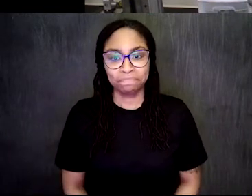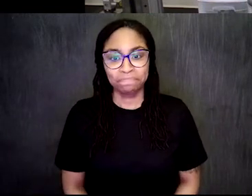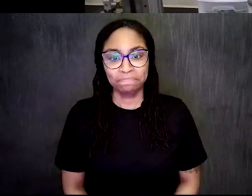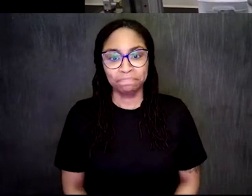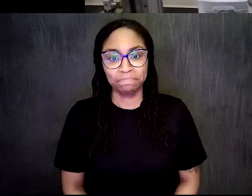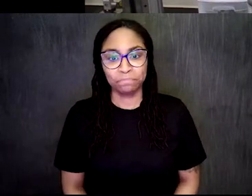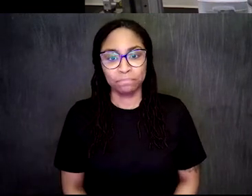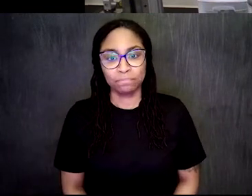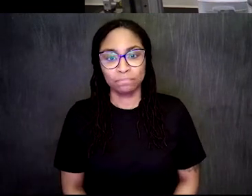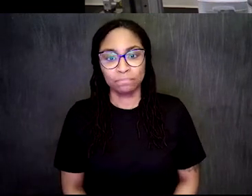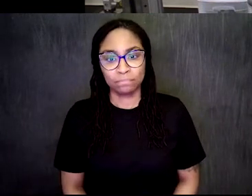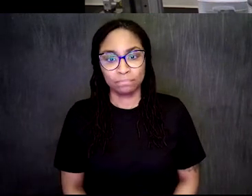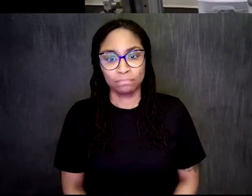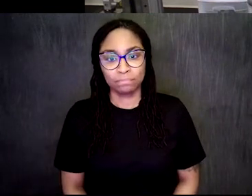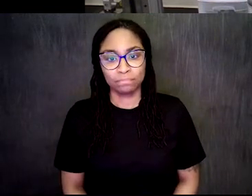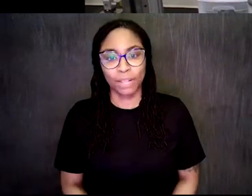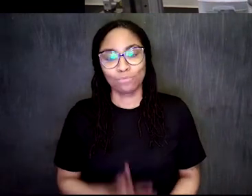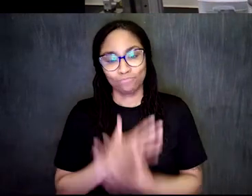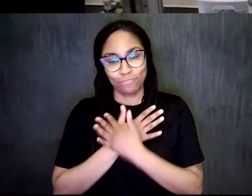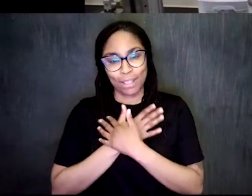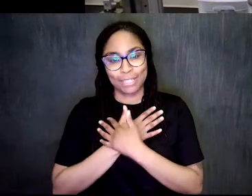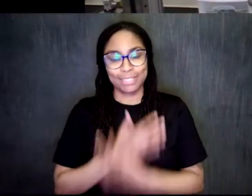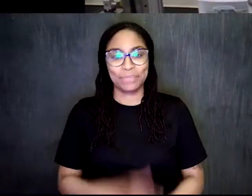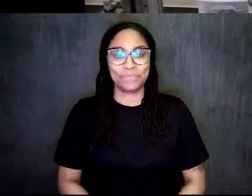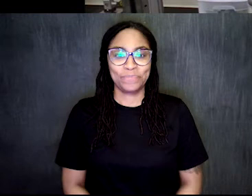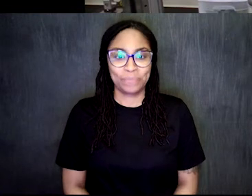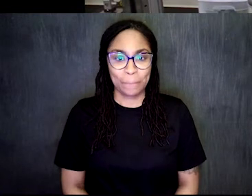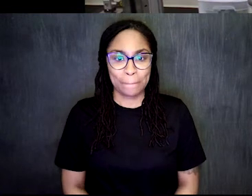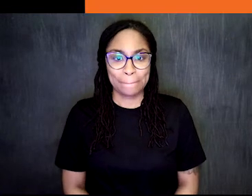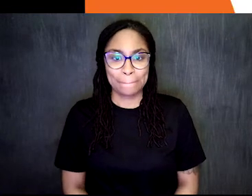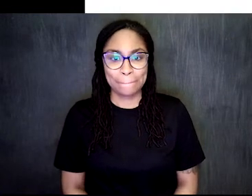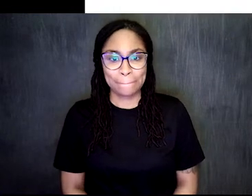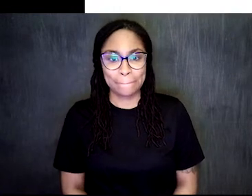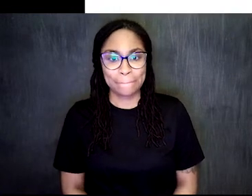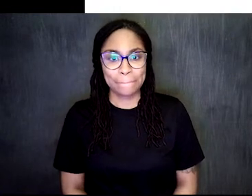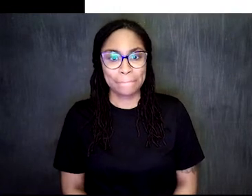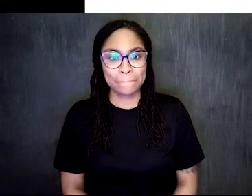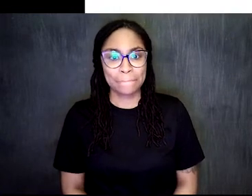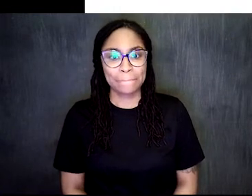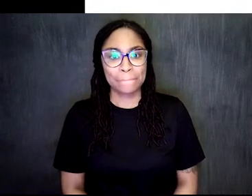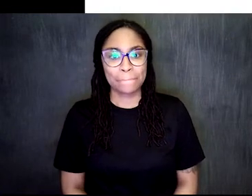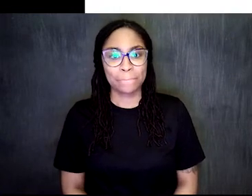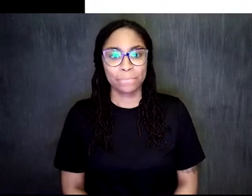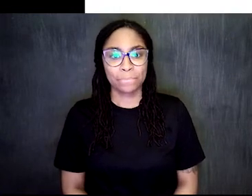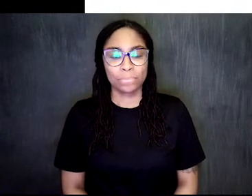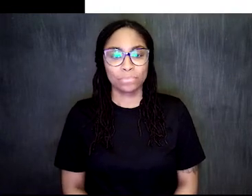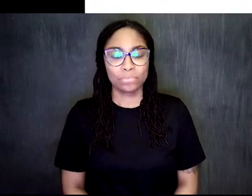Good. And feet back down. And relax.